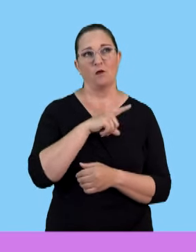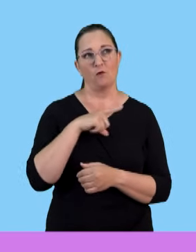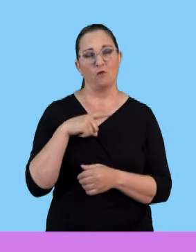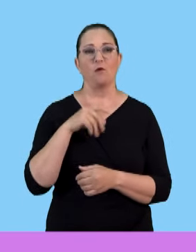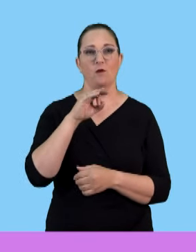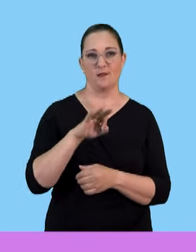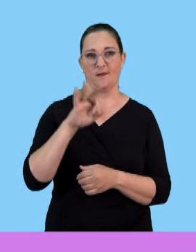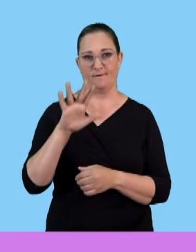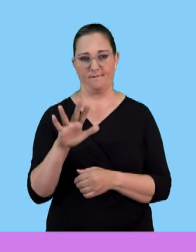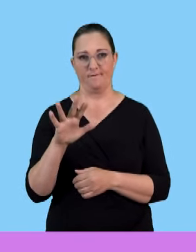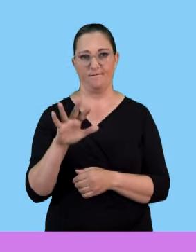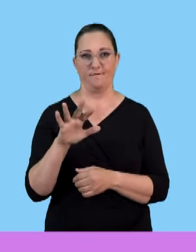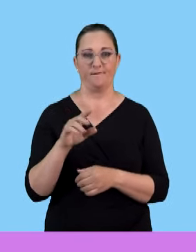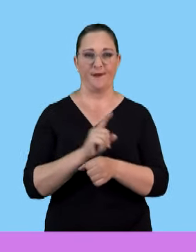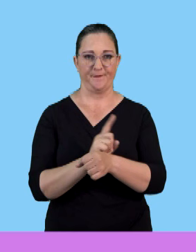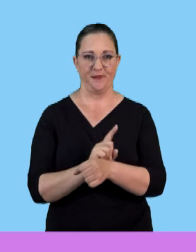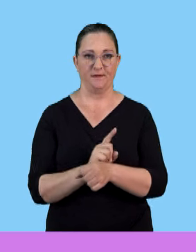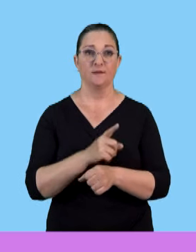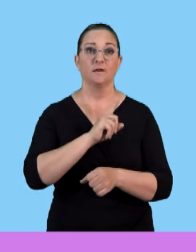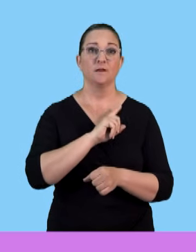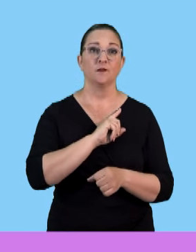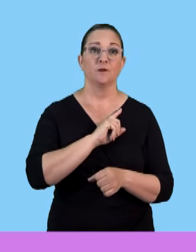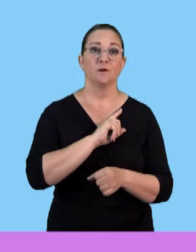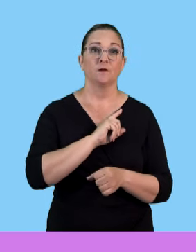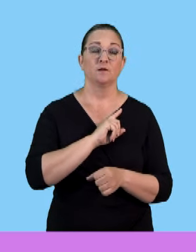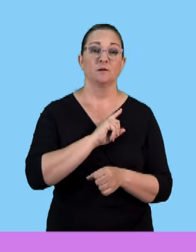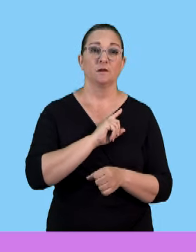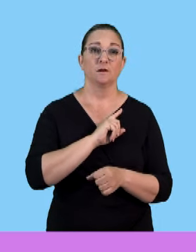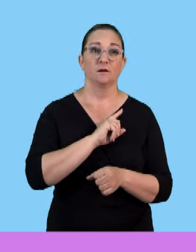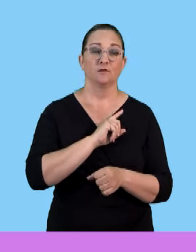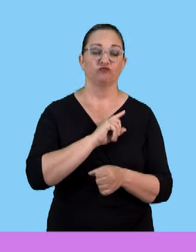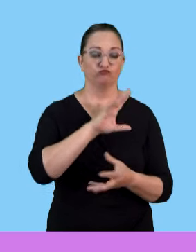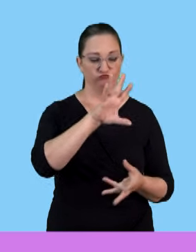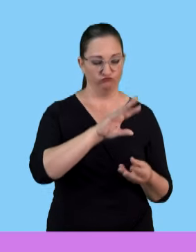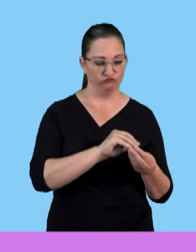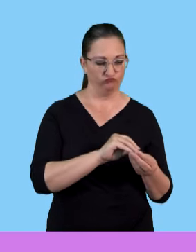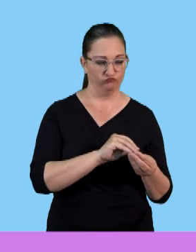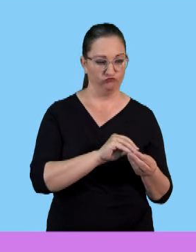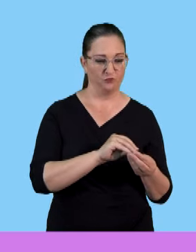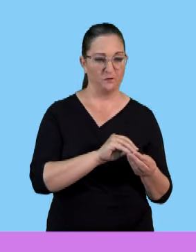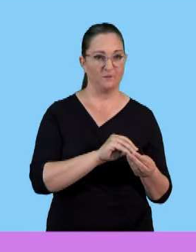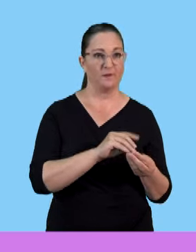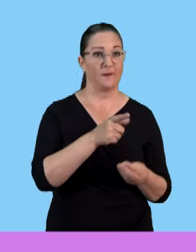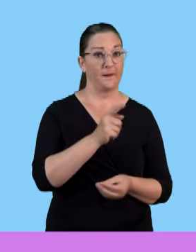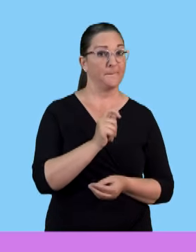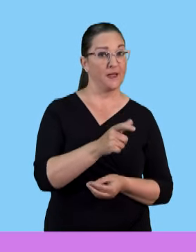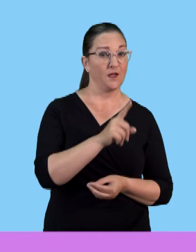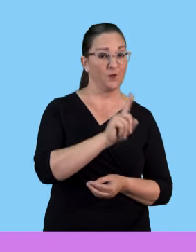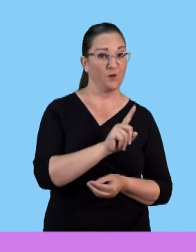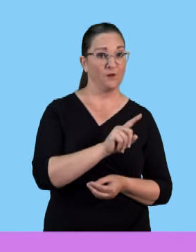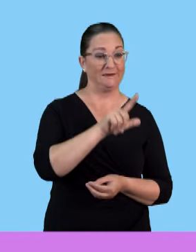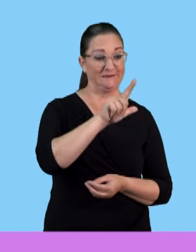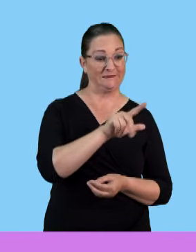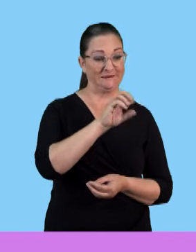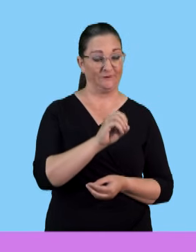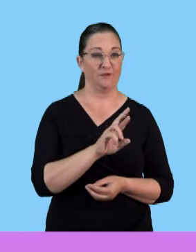this case, we have used 35 minutes. So this will give you a total amount of, working that out, meaning